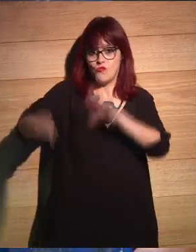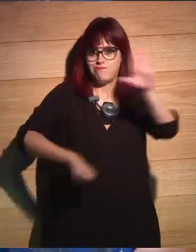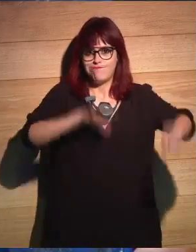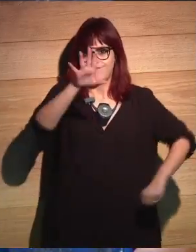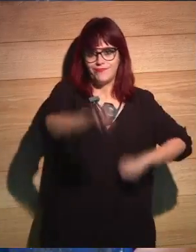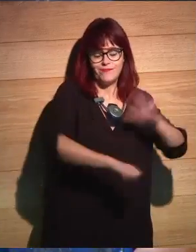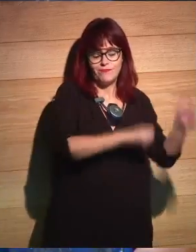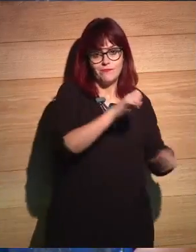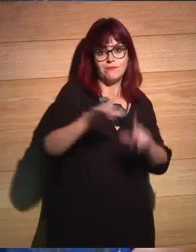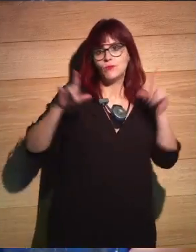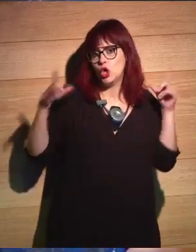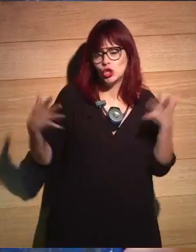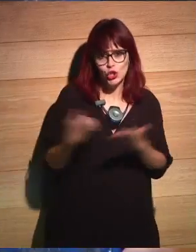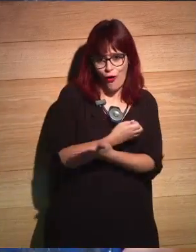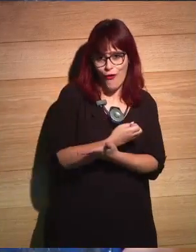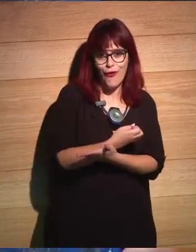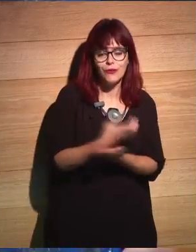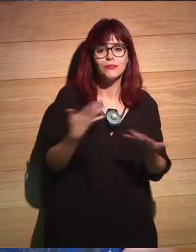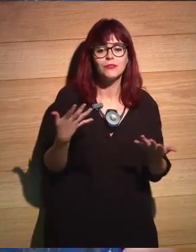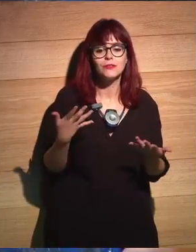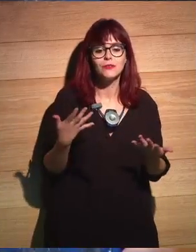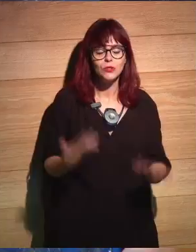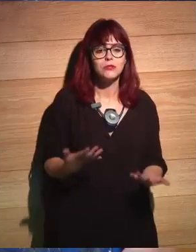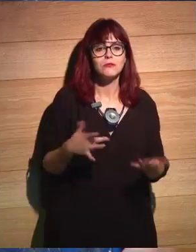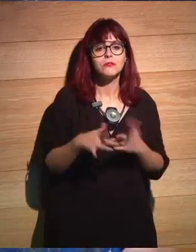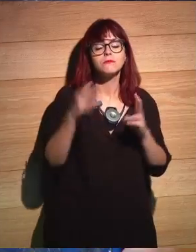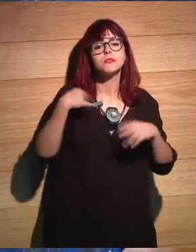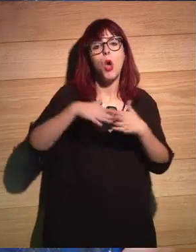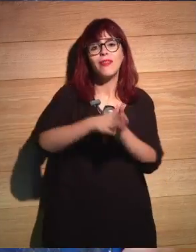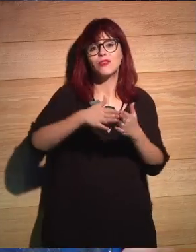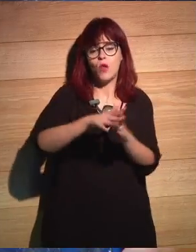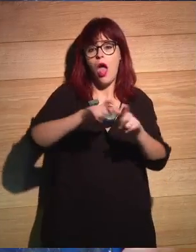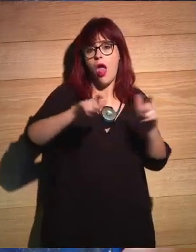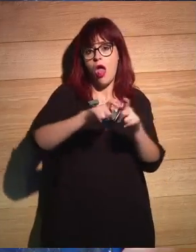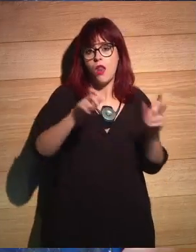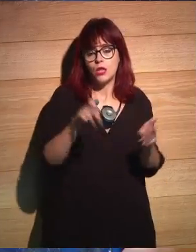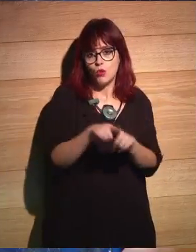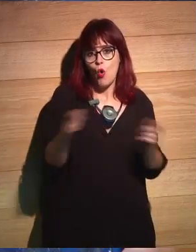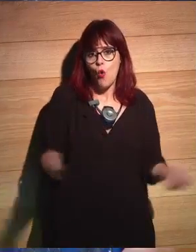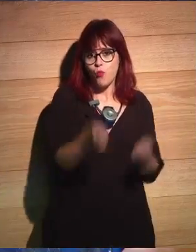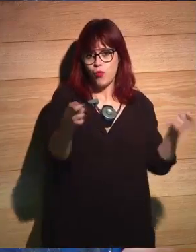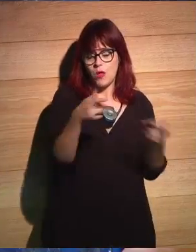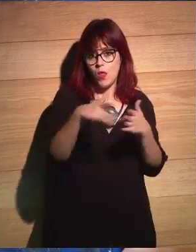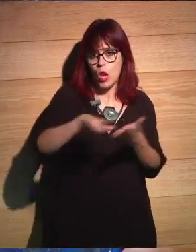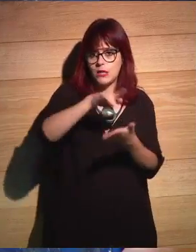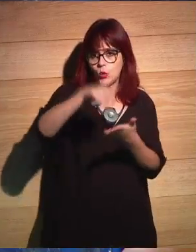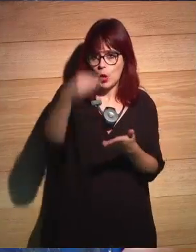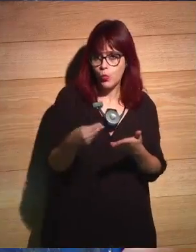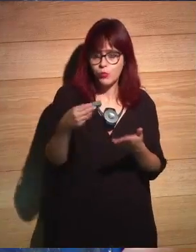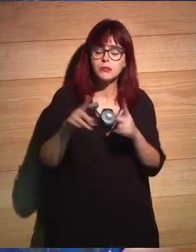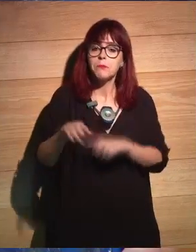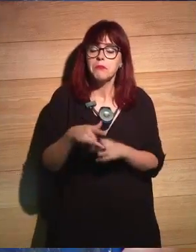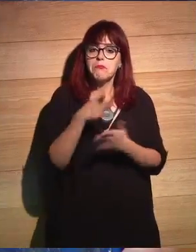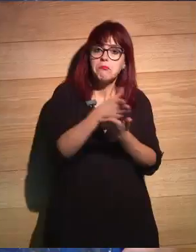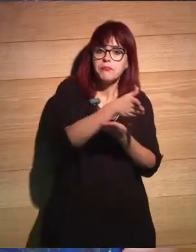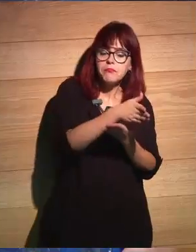there was a commercial approach to everything, and the commercial product became very widespread. And